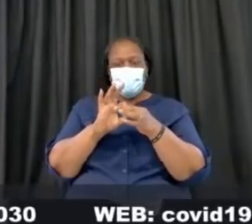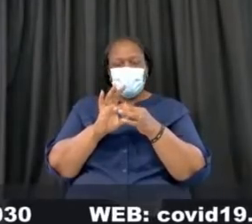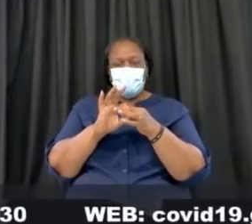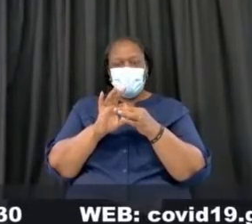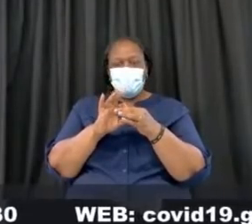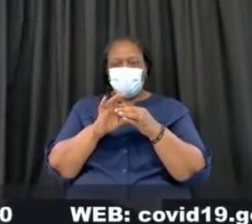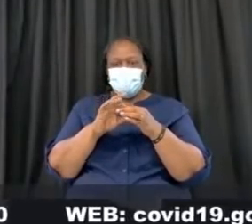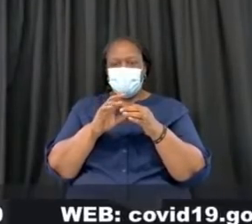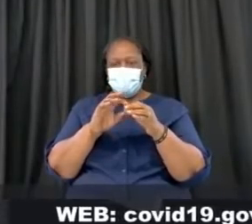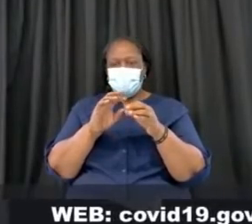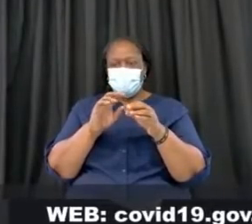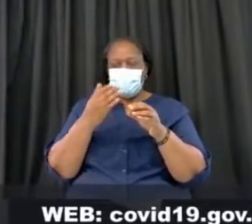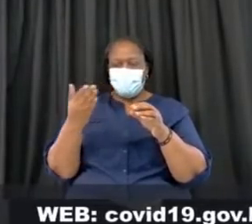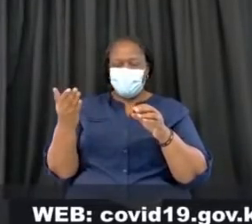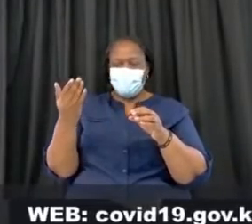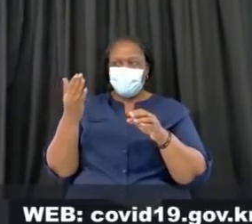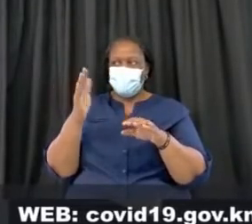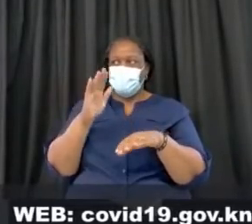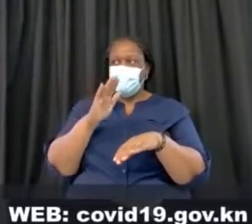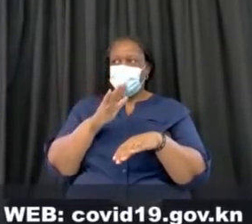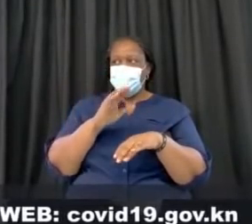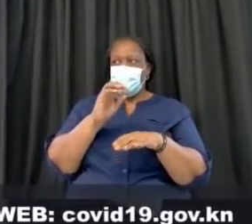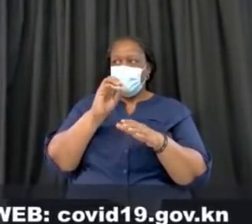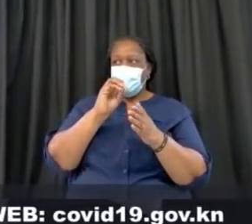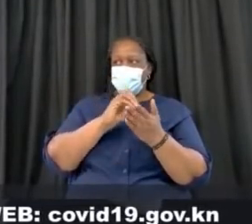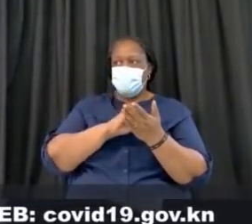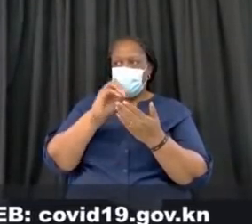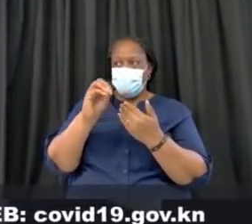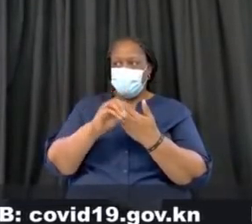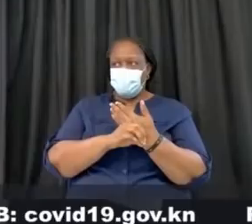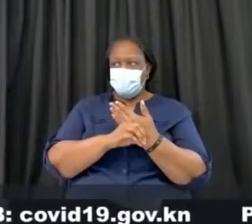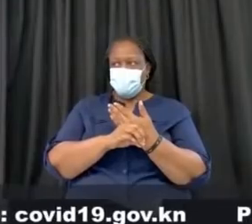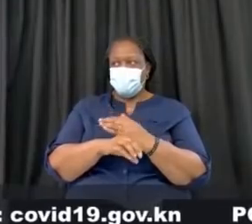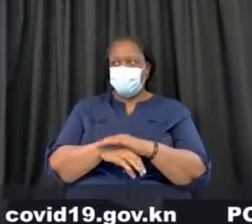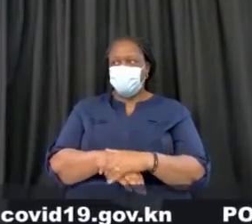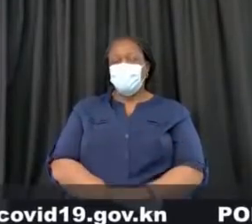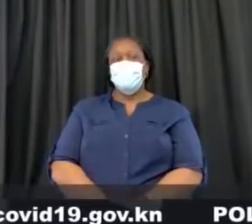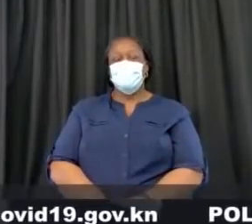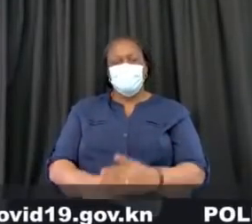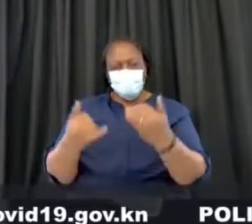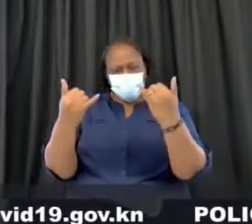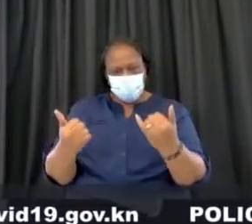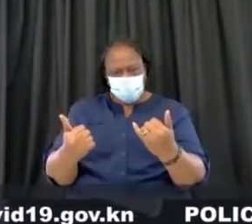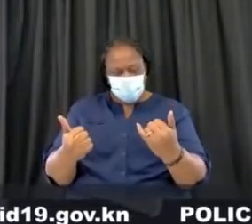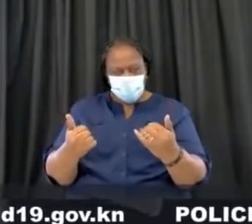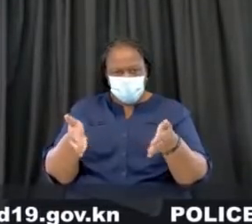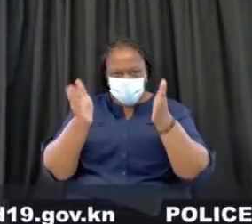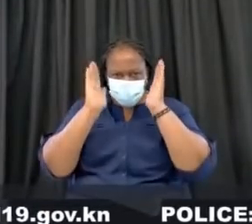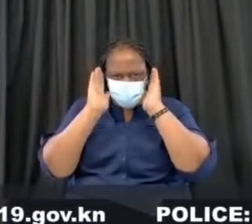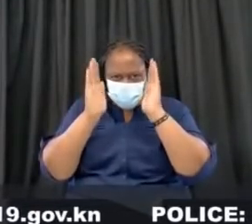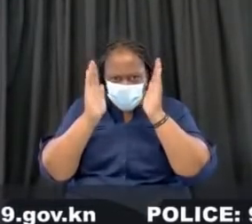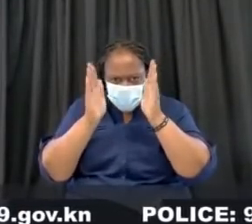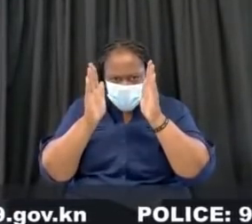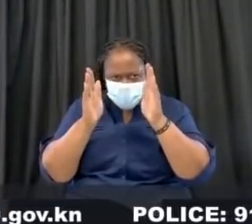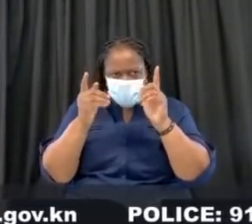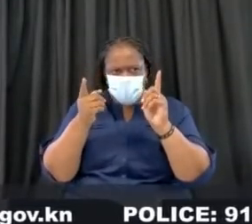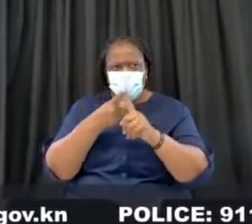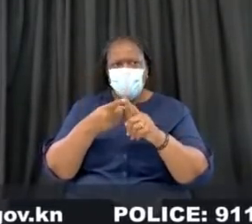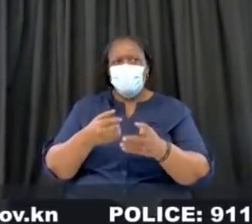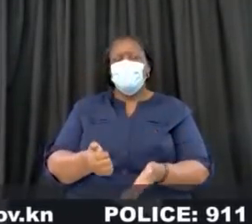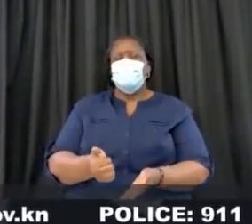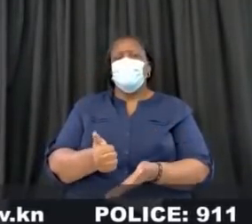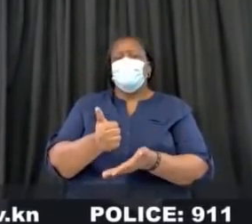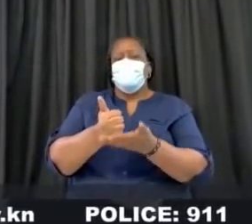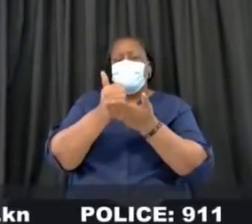first, let's concentrate on supporting the health measures, right? The Ministry of Health in helping to curb